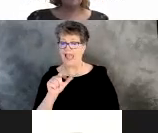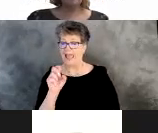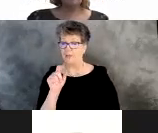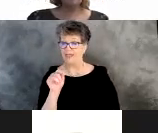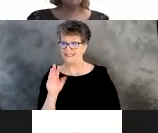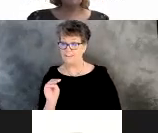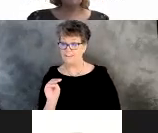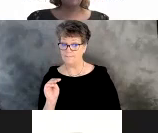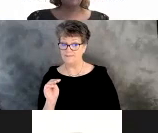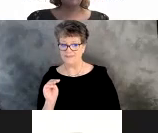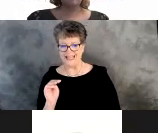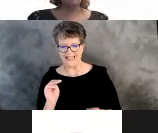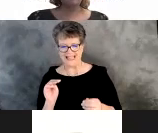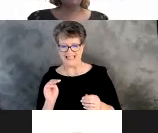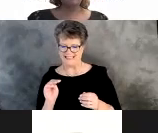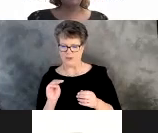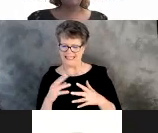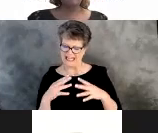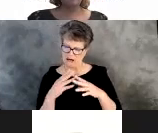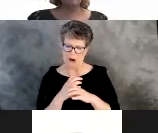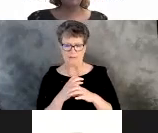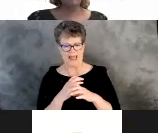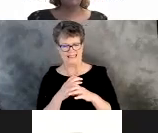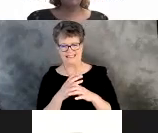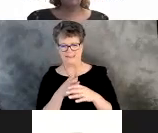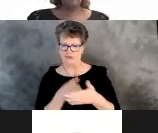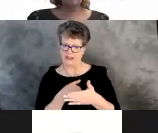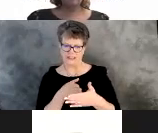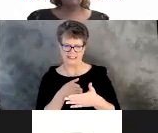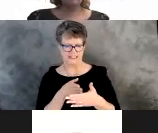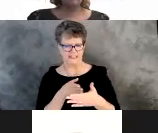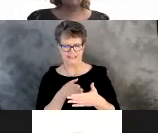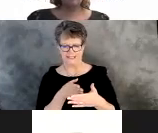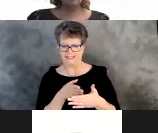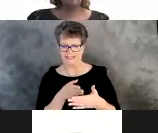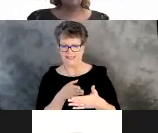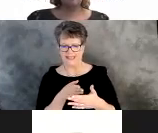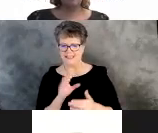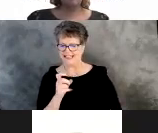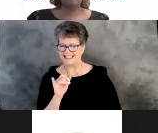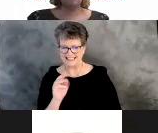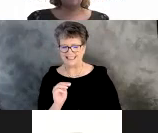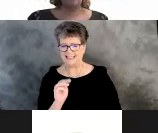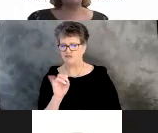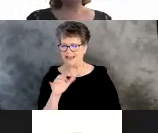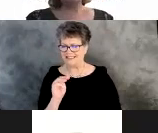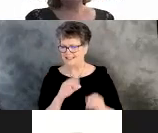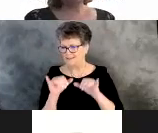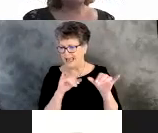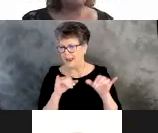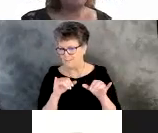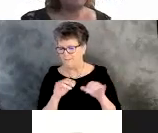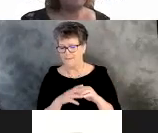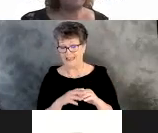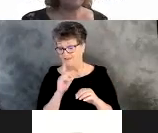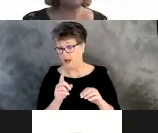defined as a complex form of prejudice, which is just like sexism and racism, and just as common and